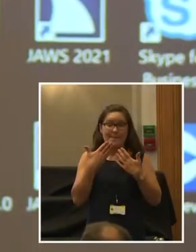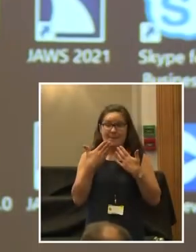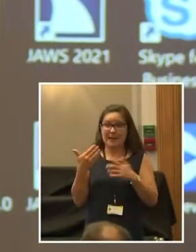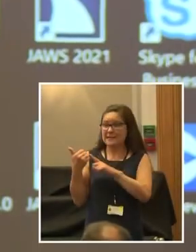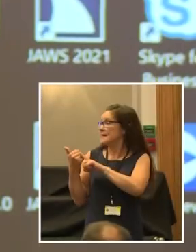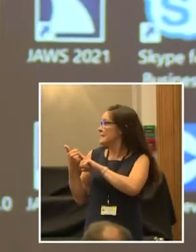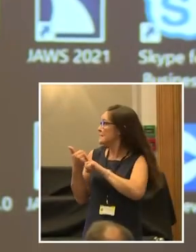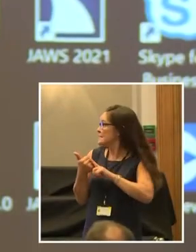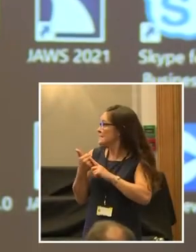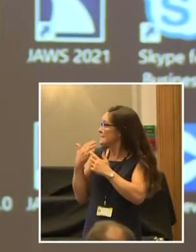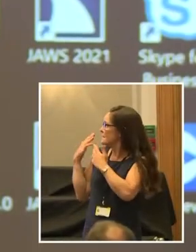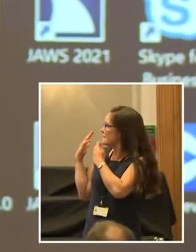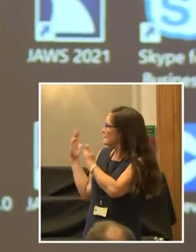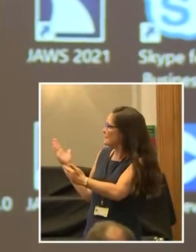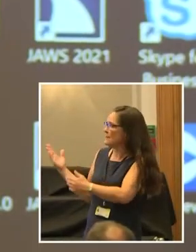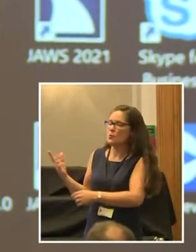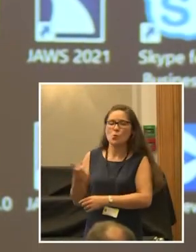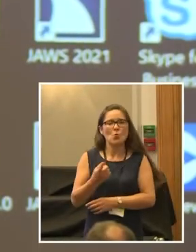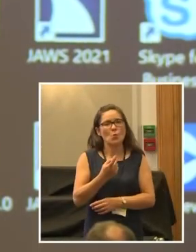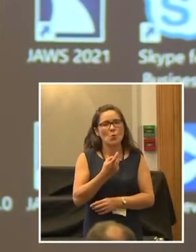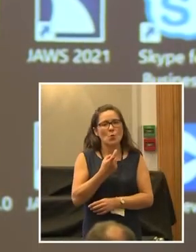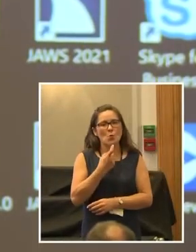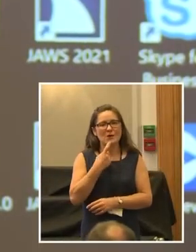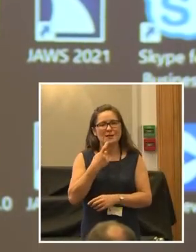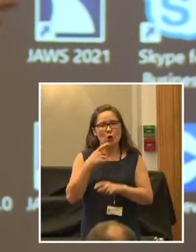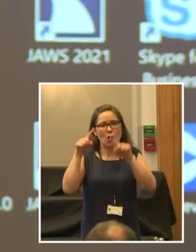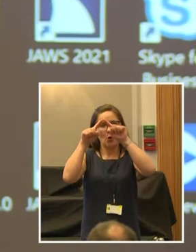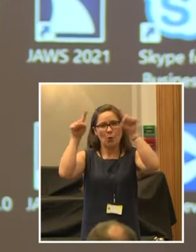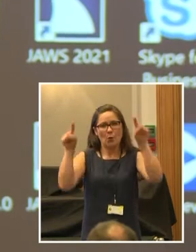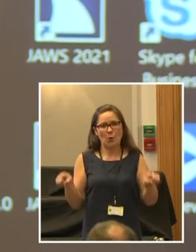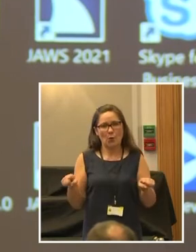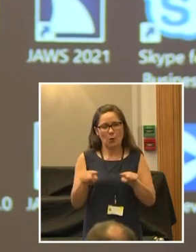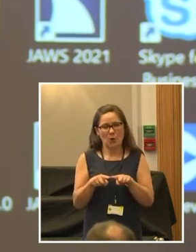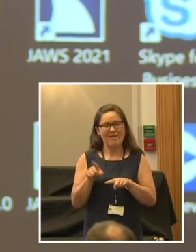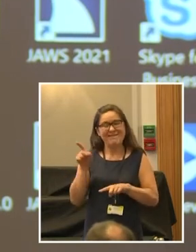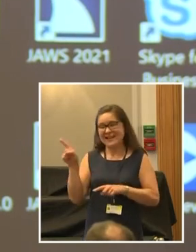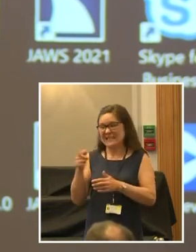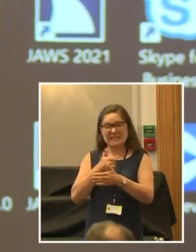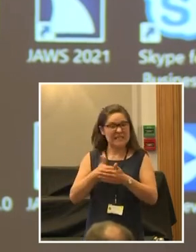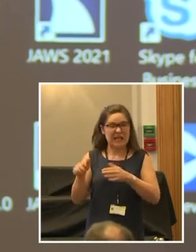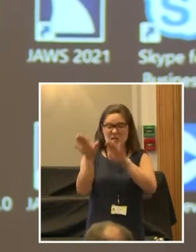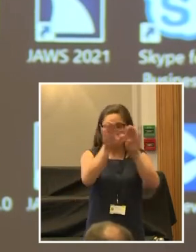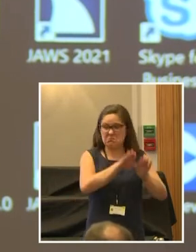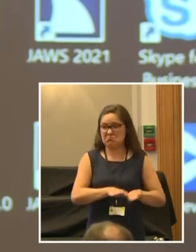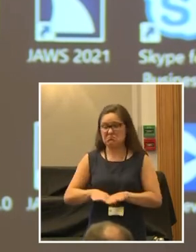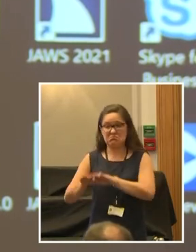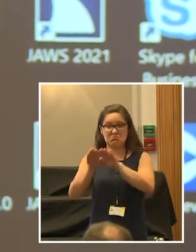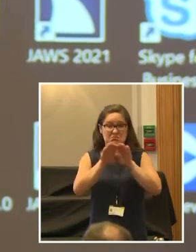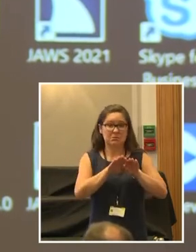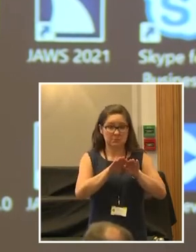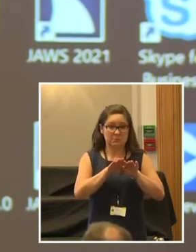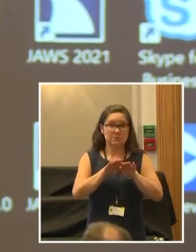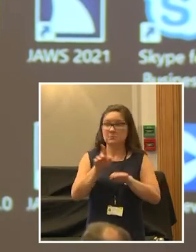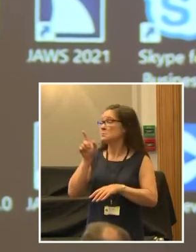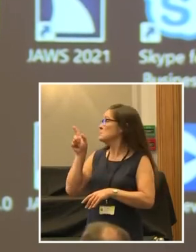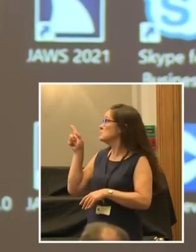Windows computer, there we go, the magic of tech, it's there. This is a standard Windows desktop for most people, but when for myself,